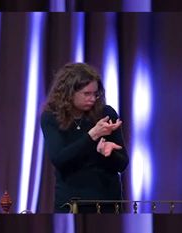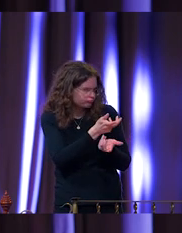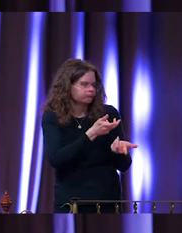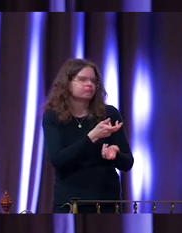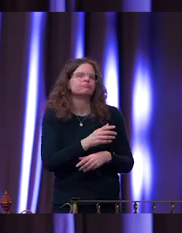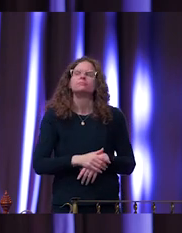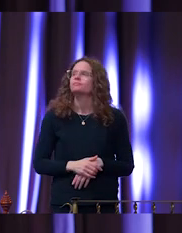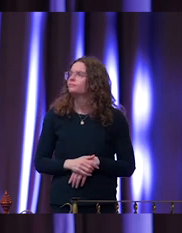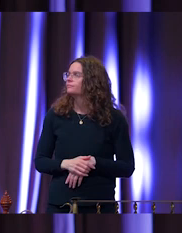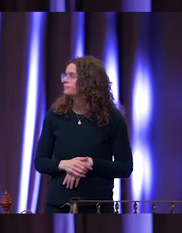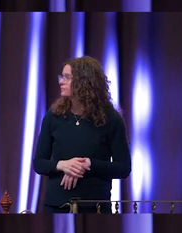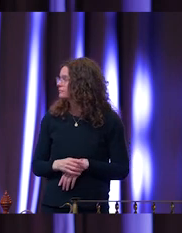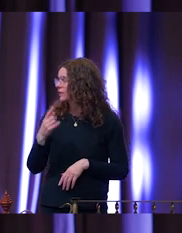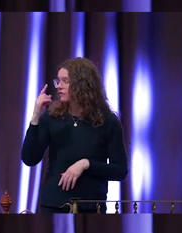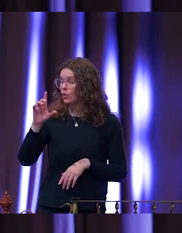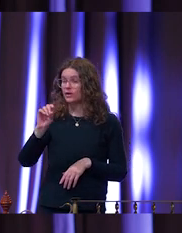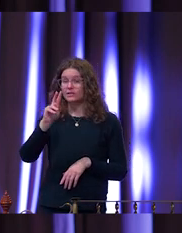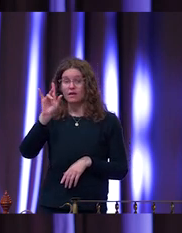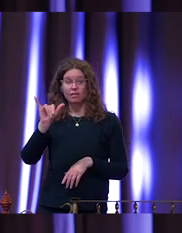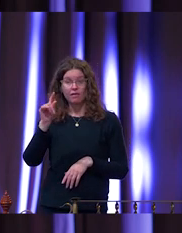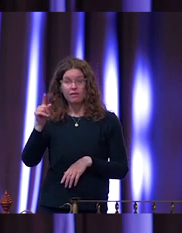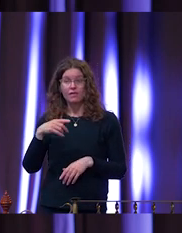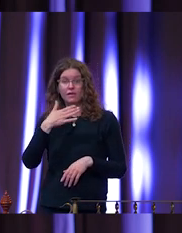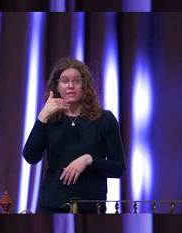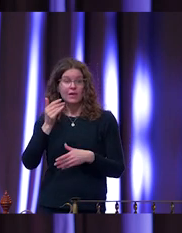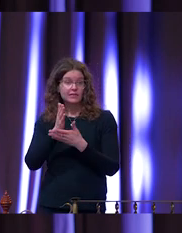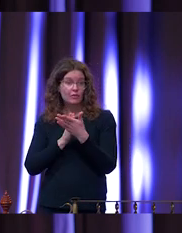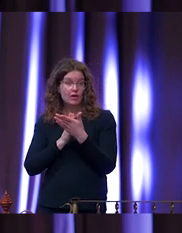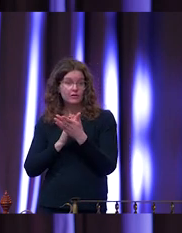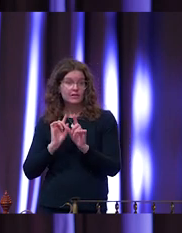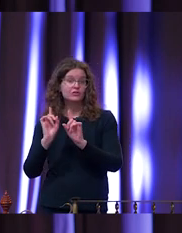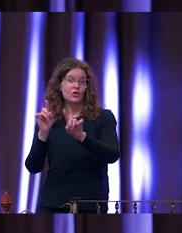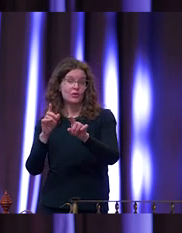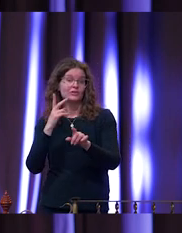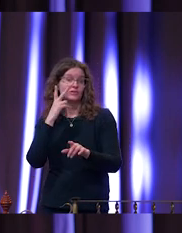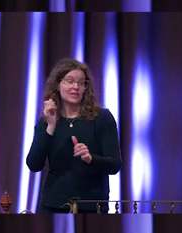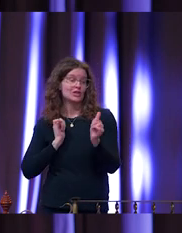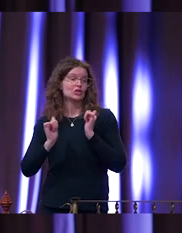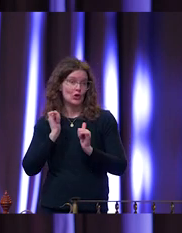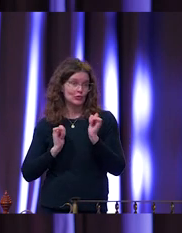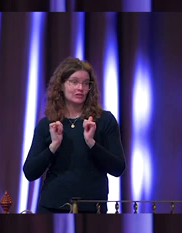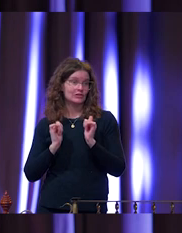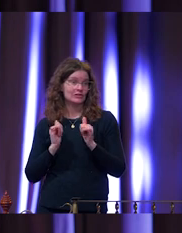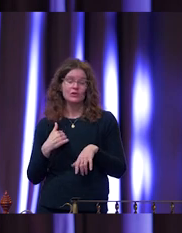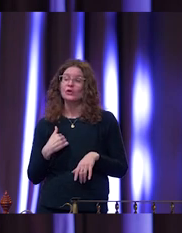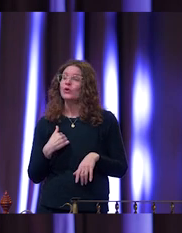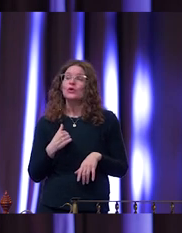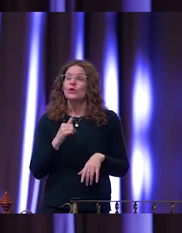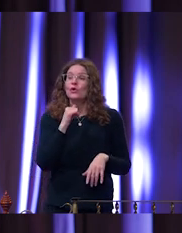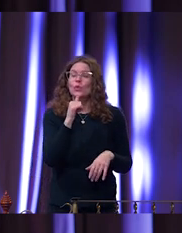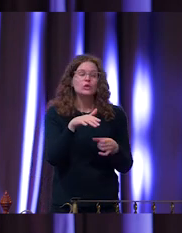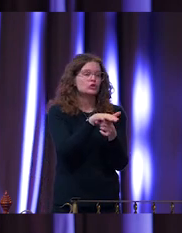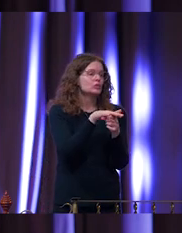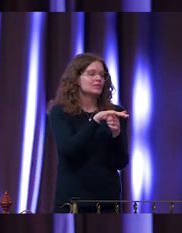I'll just say for Donnelley, the best part of the gig is going out to see shows. And so we don't really do site